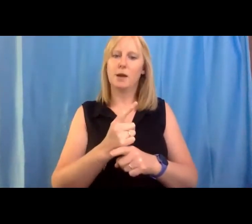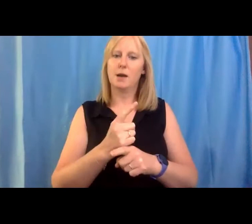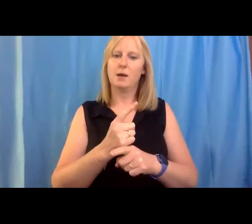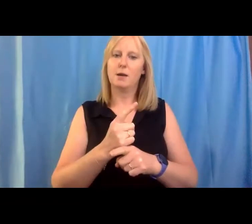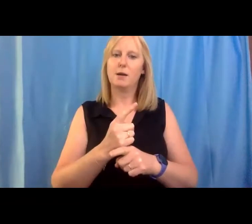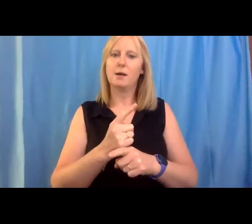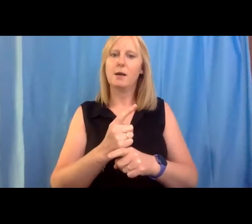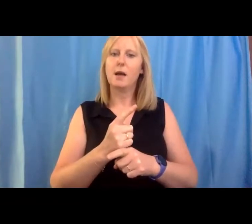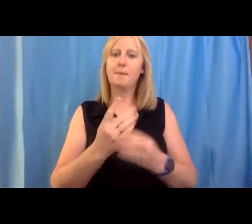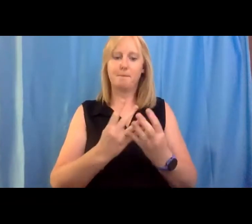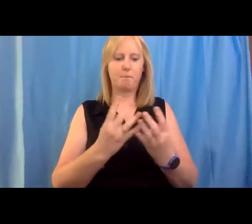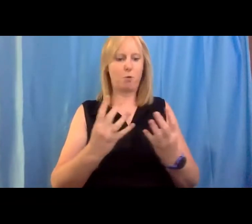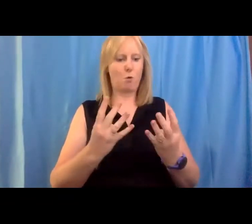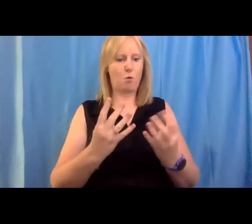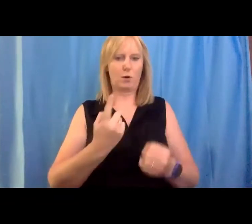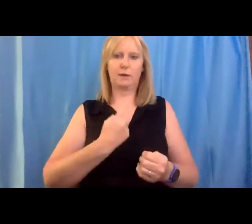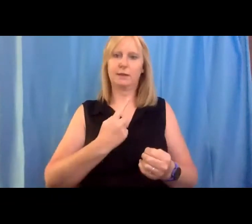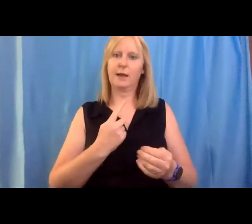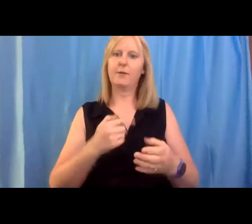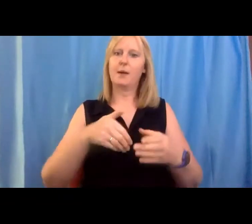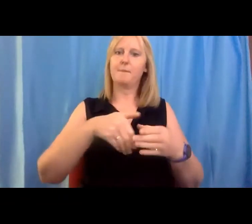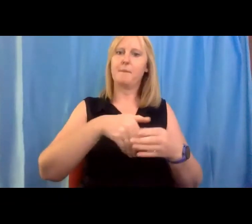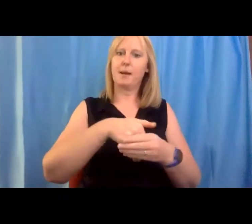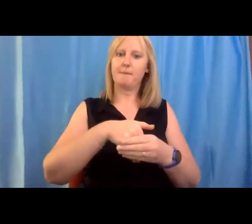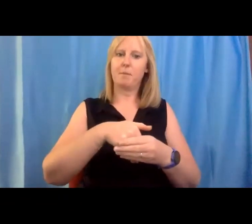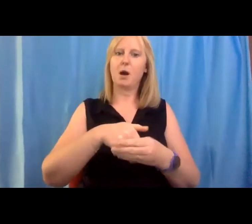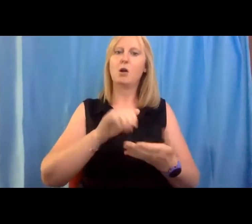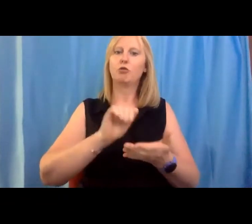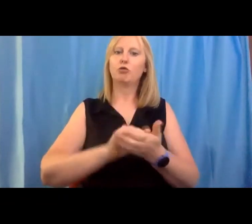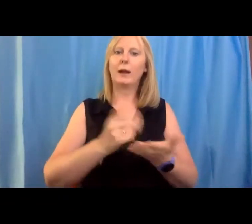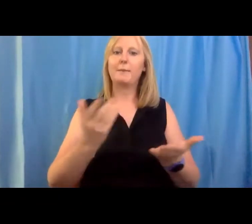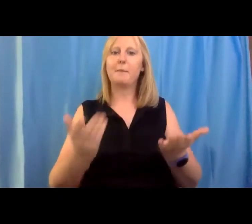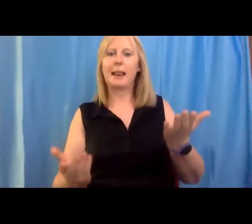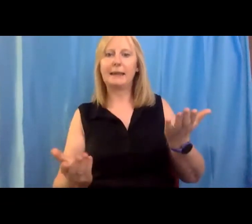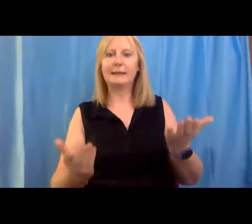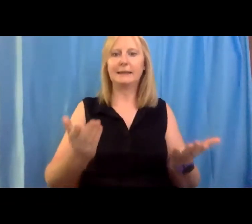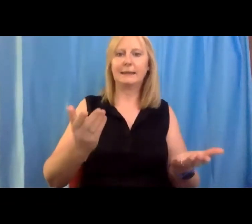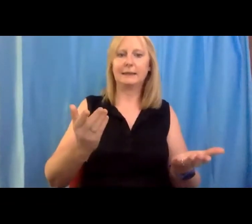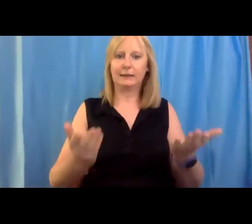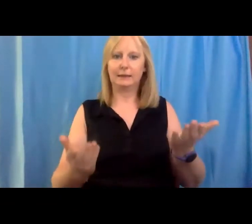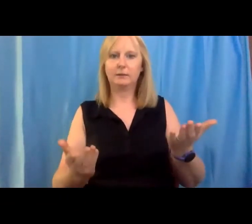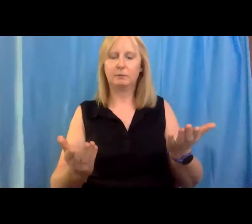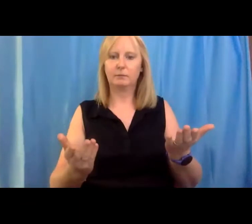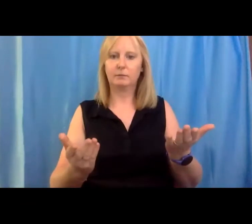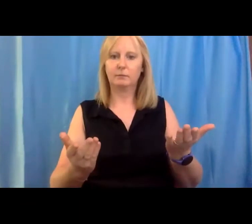board member, getting the right balance, and that you remain